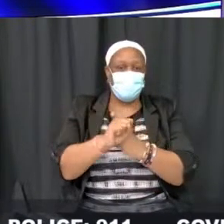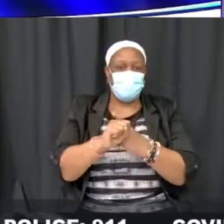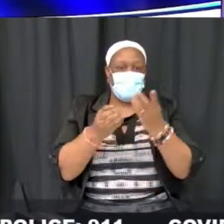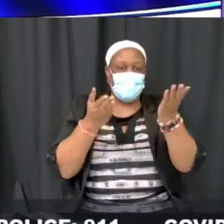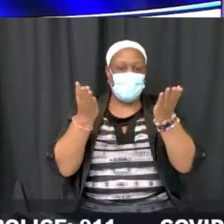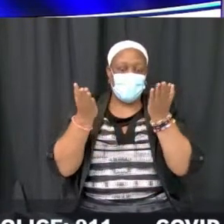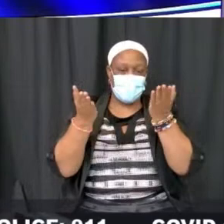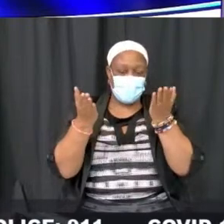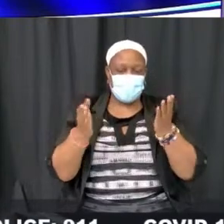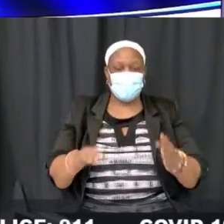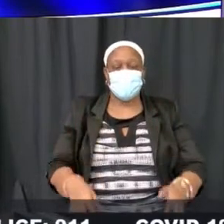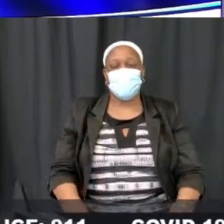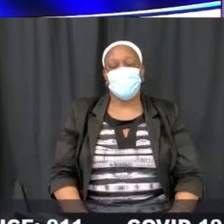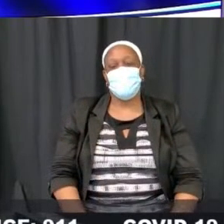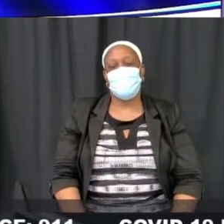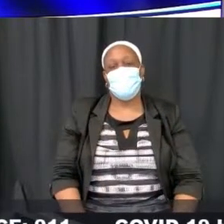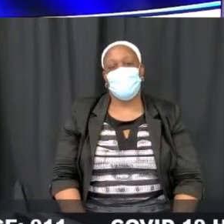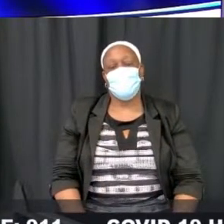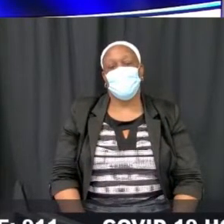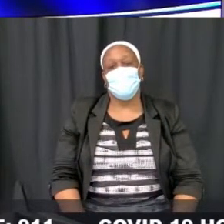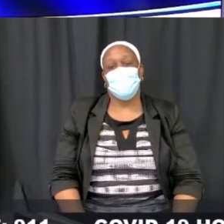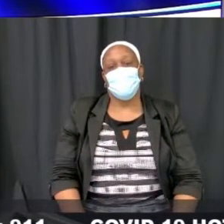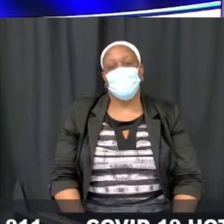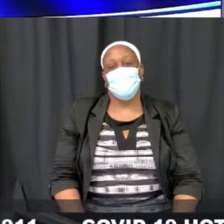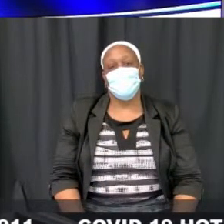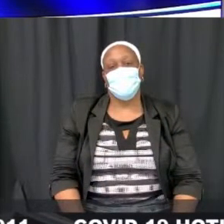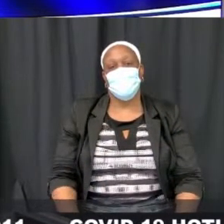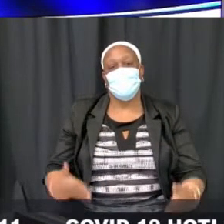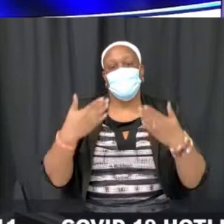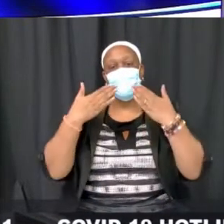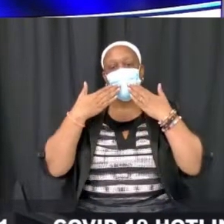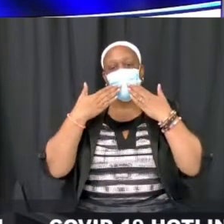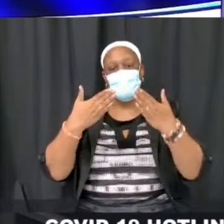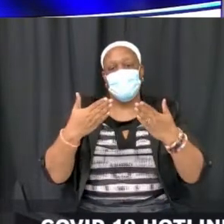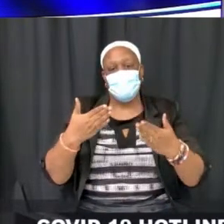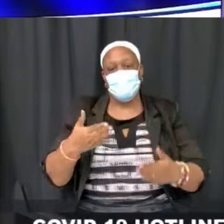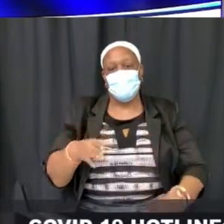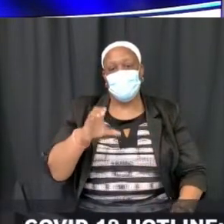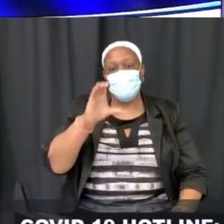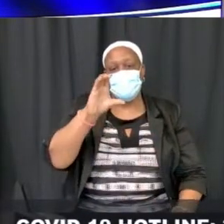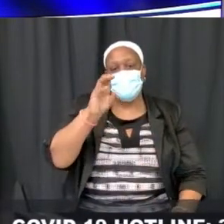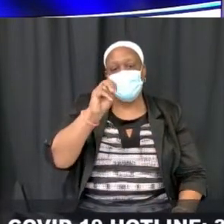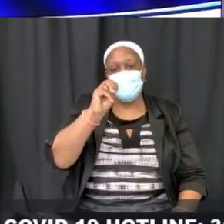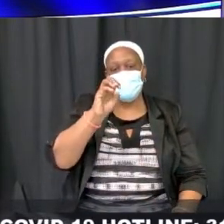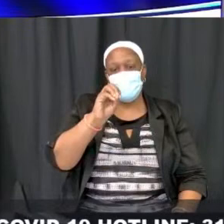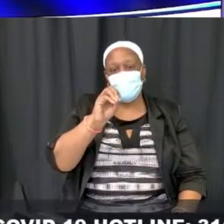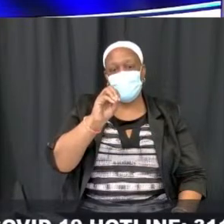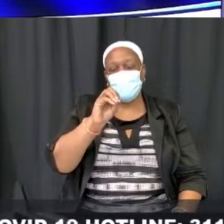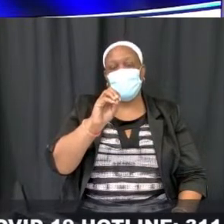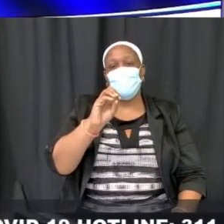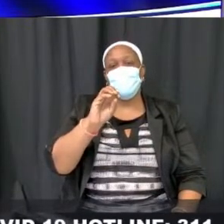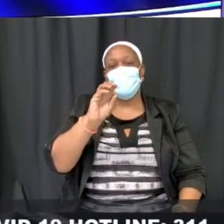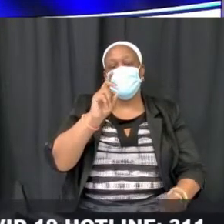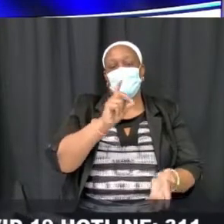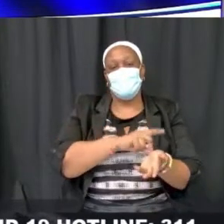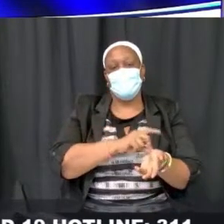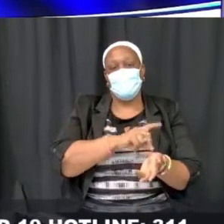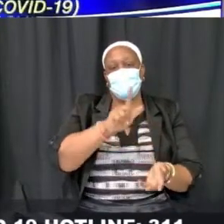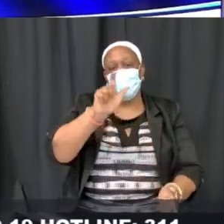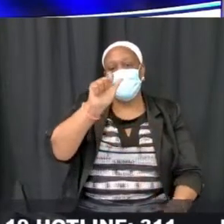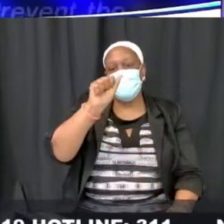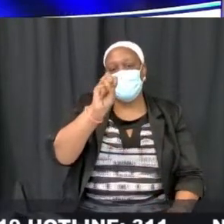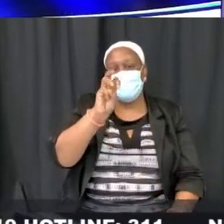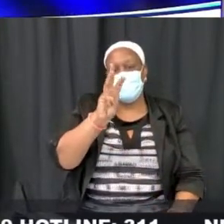Gender Affairs. We thank the Chief Medical Officer and Dr. Hazel Laws, and we thank